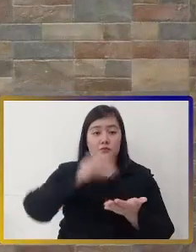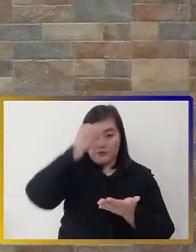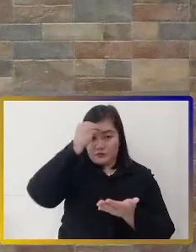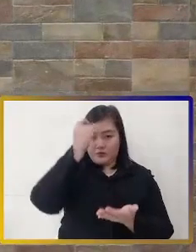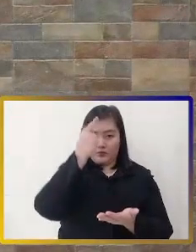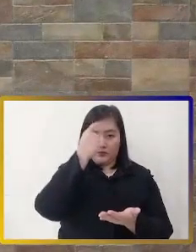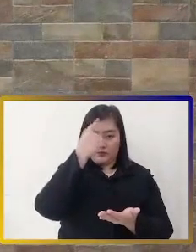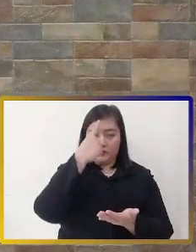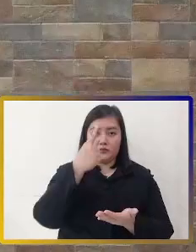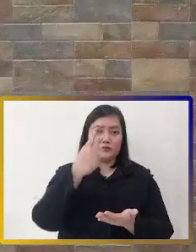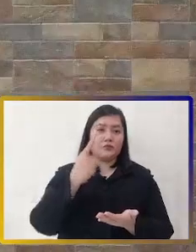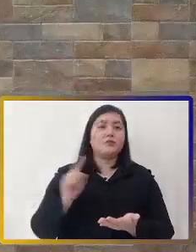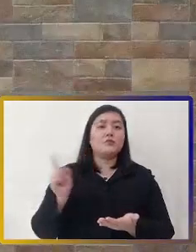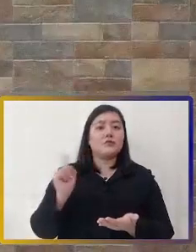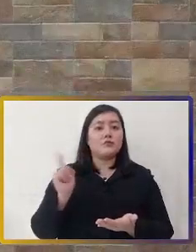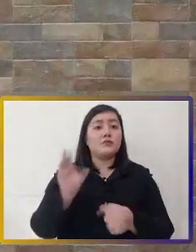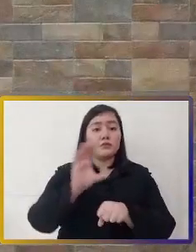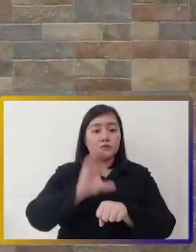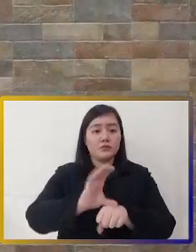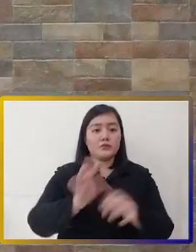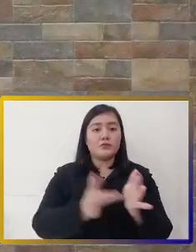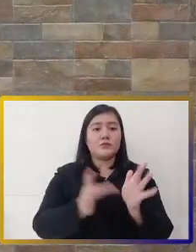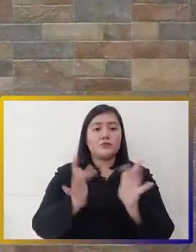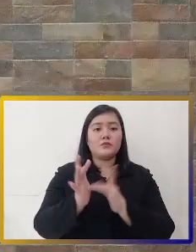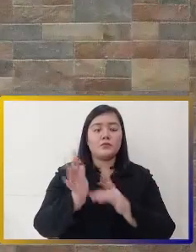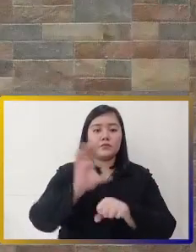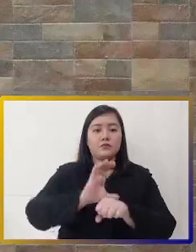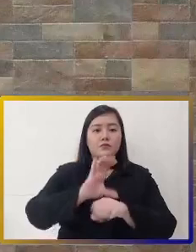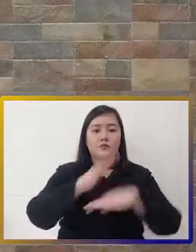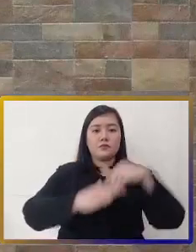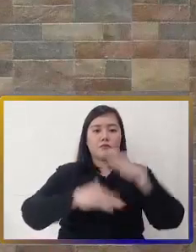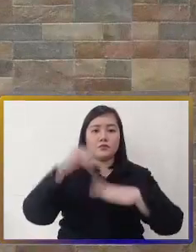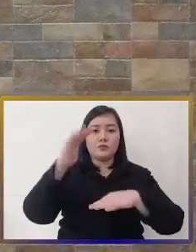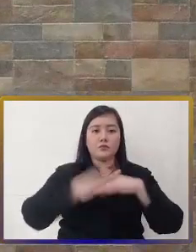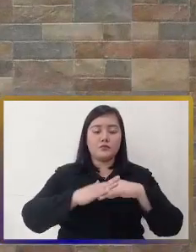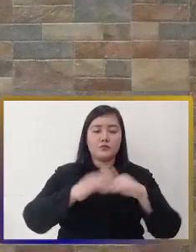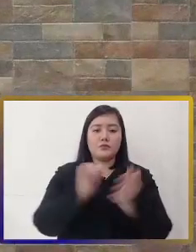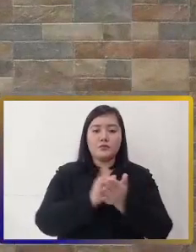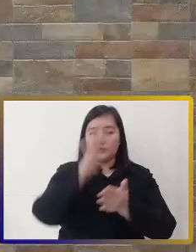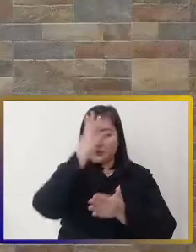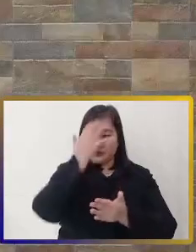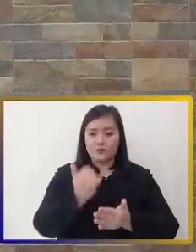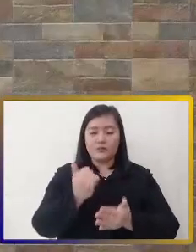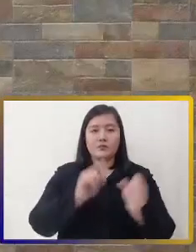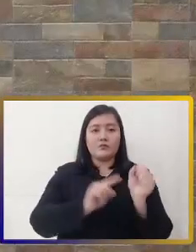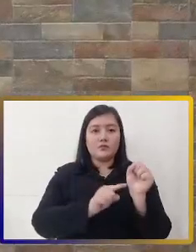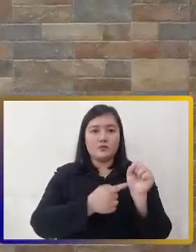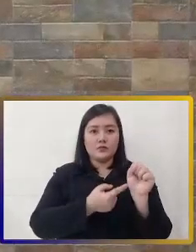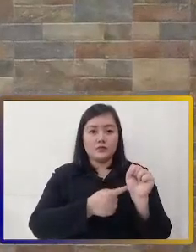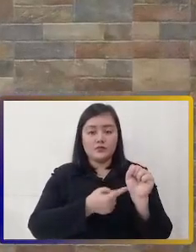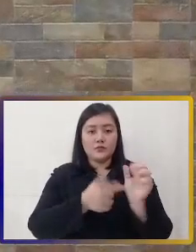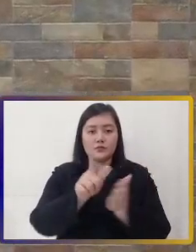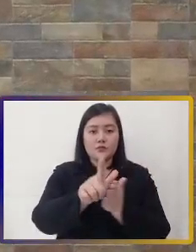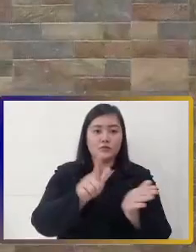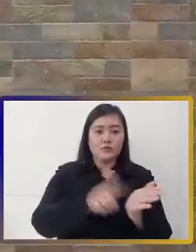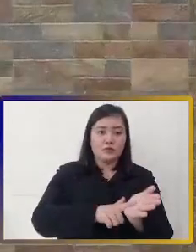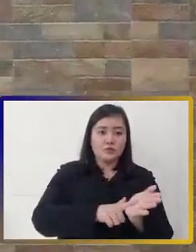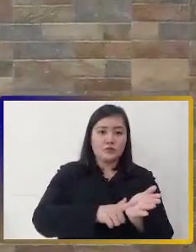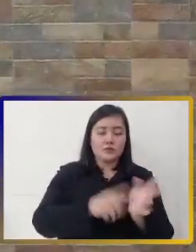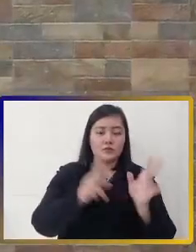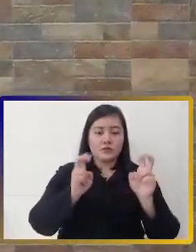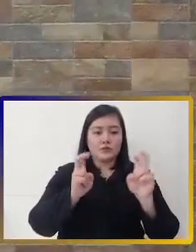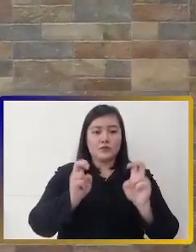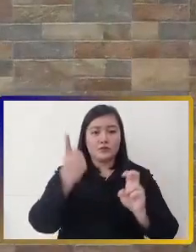natin kung ano ang simbahang itinatag ni Diyos. That's why I started it with on our lesson, the church that Jesus Christ